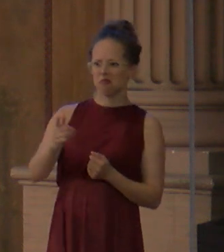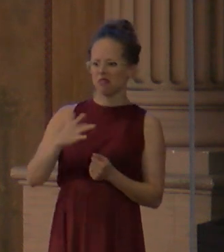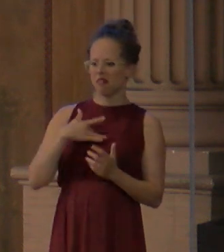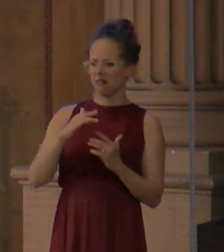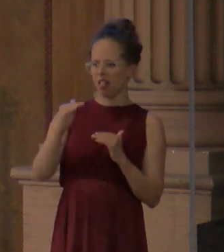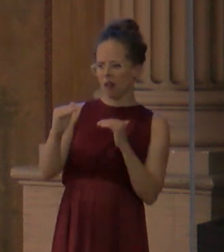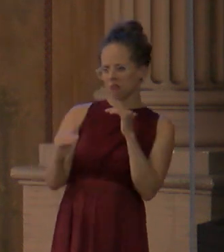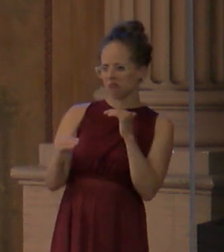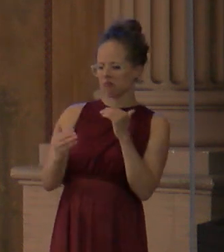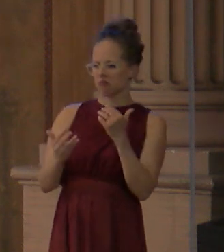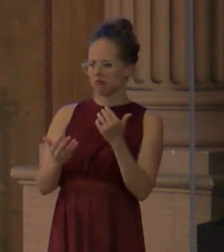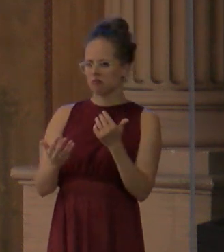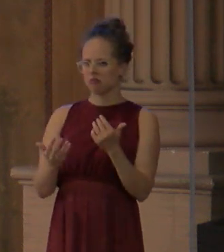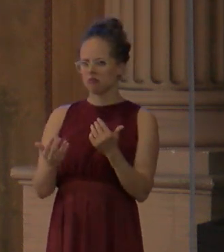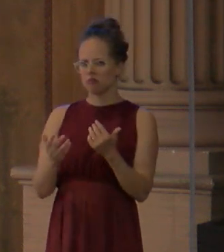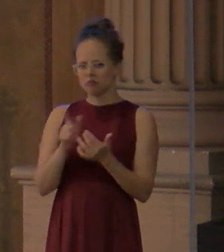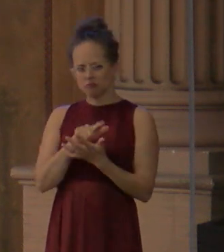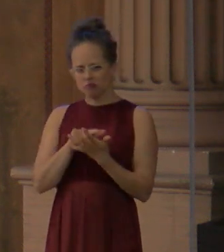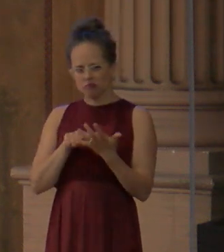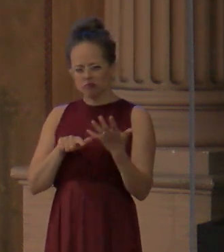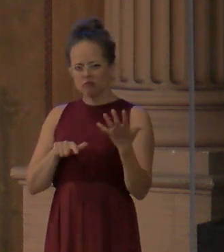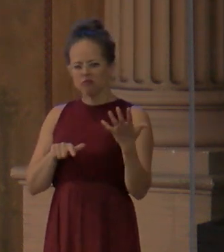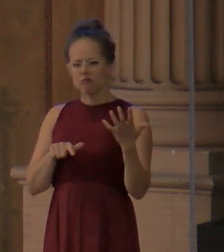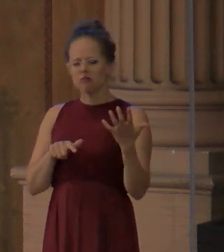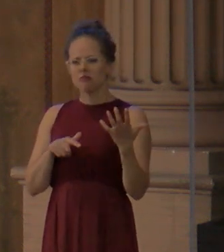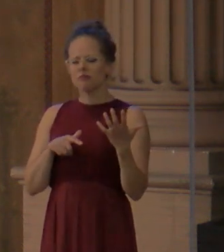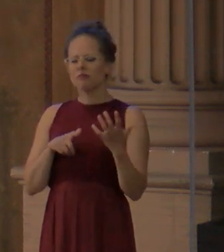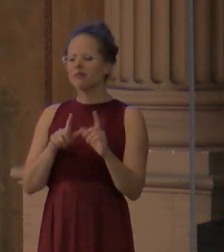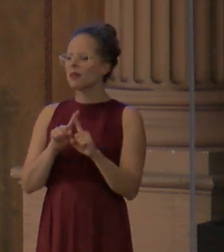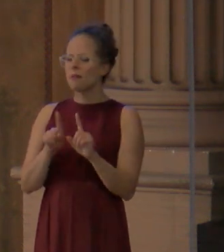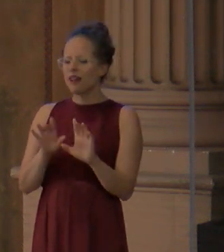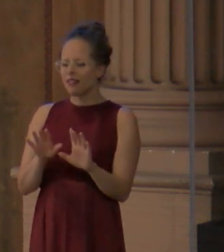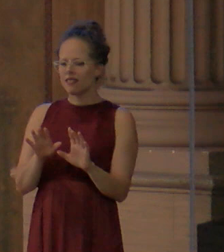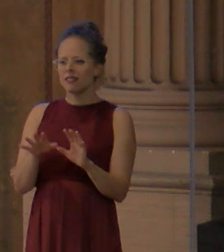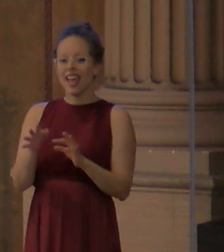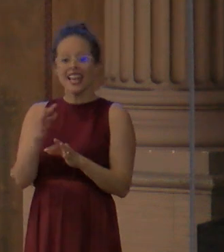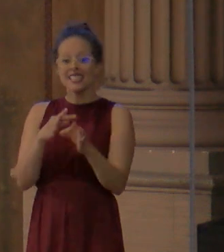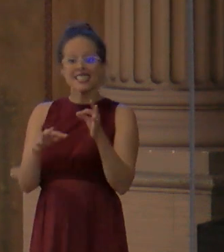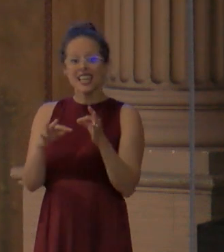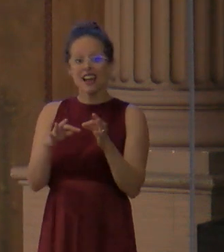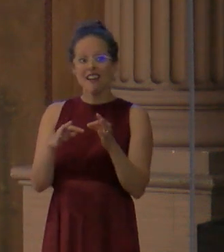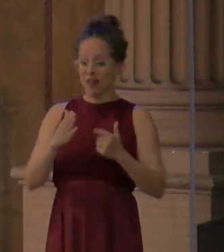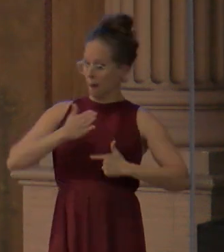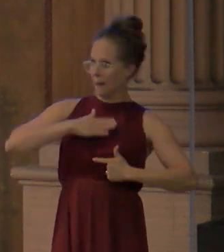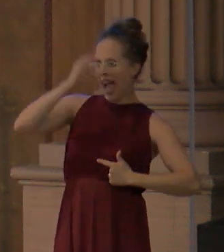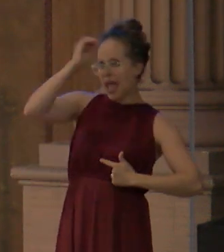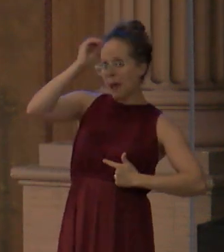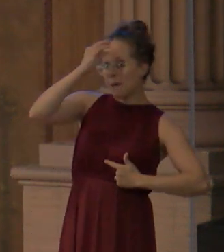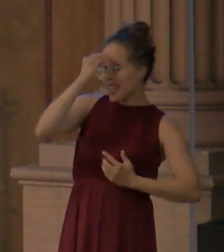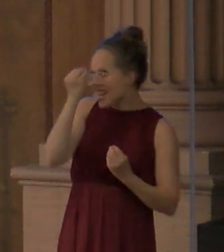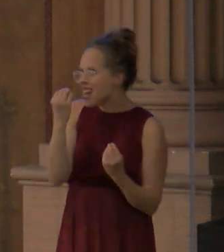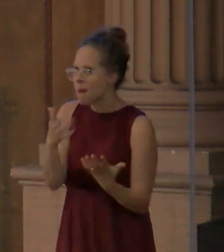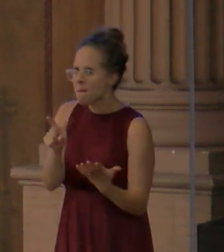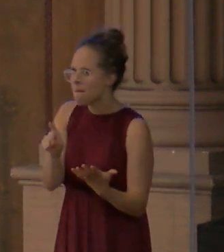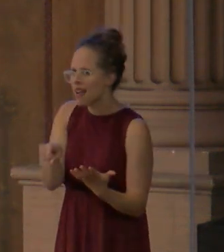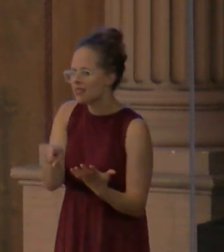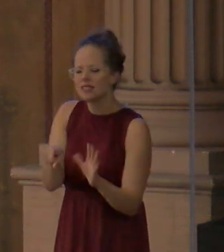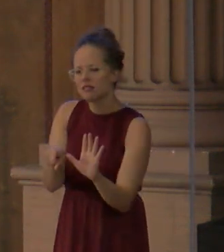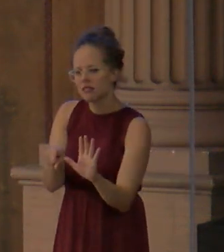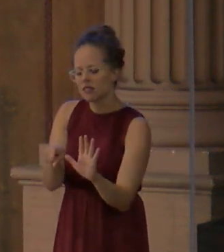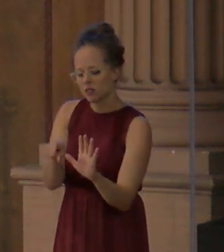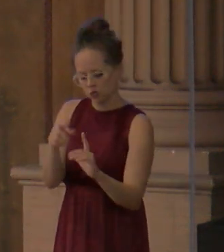But what if, instead of thinking only about sharing our opinion, you thought, man, how can I use